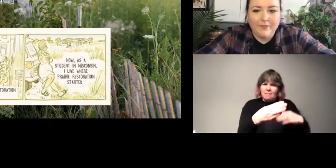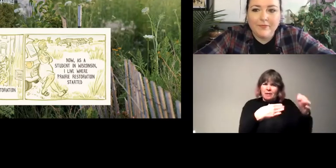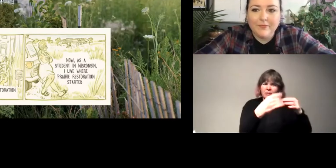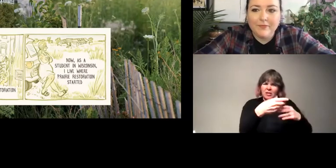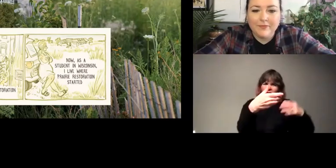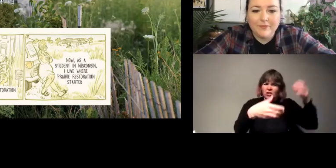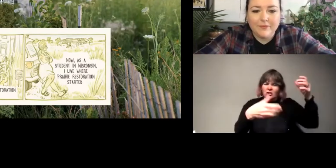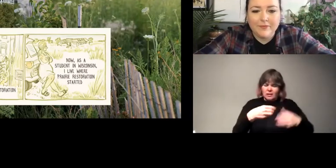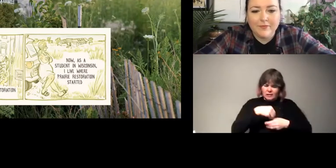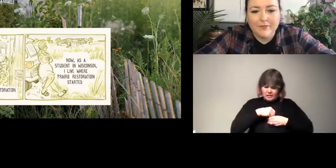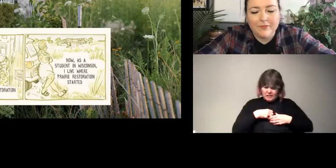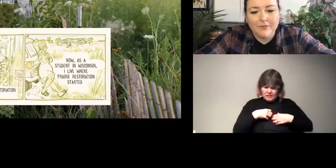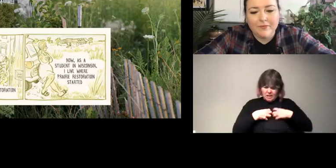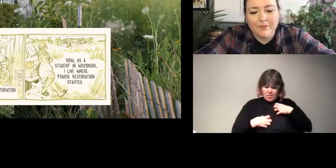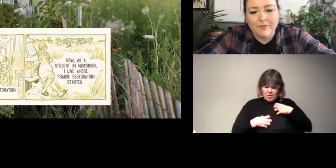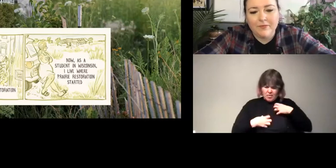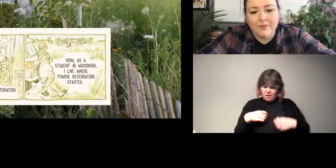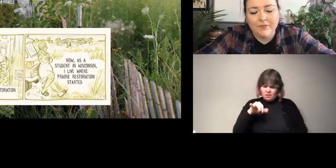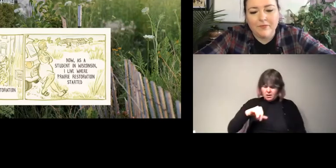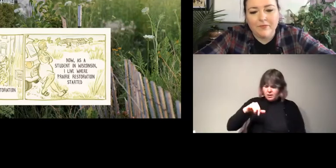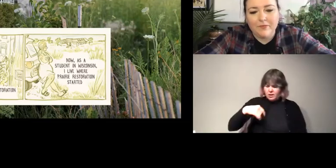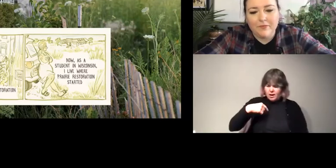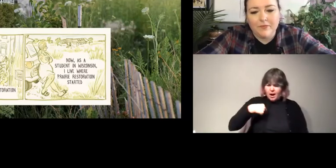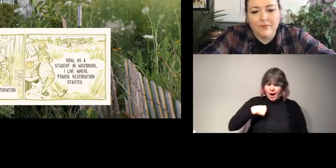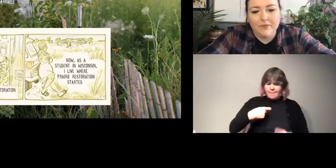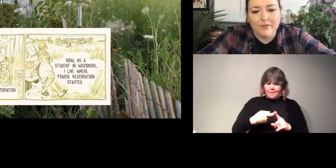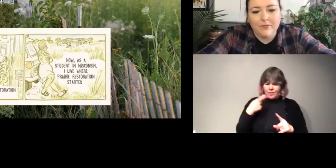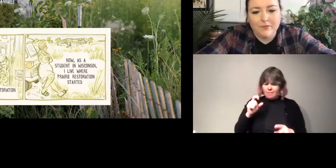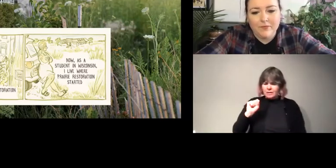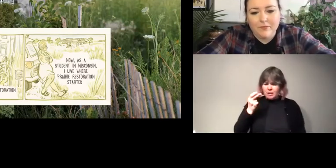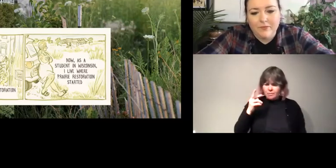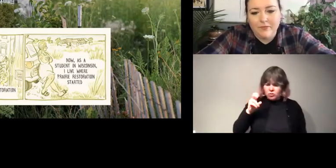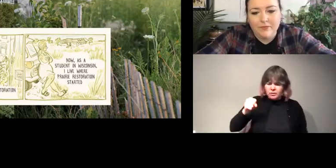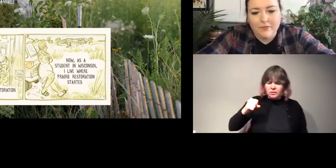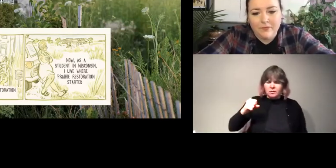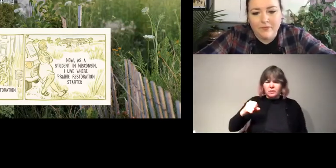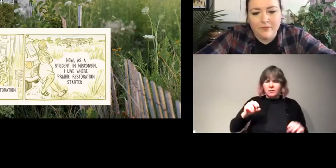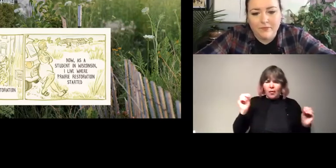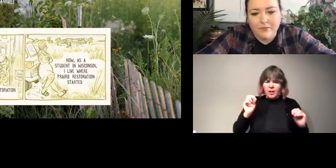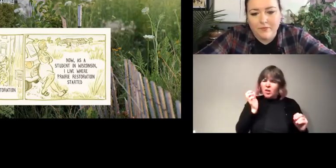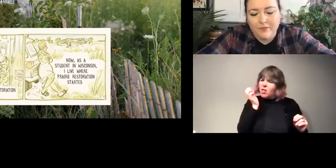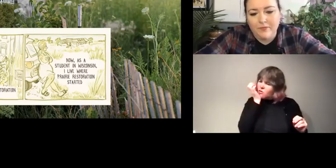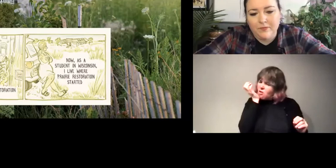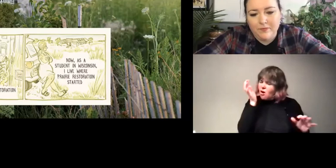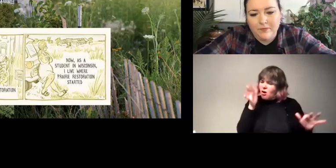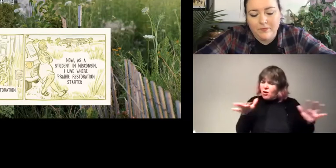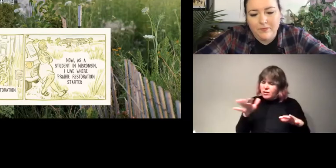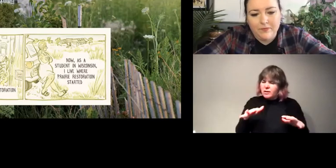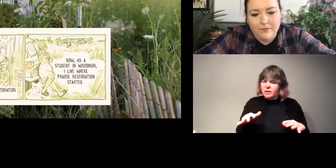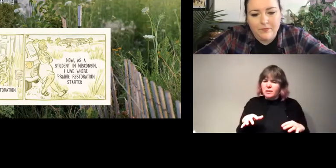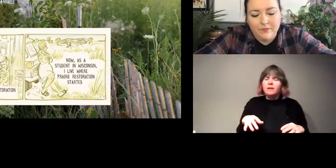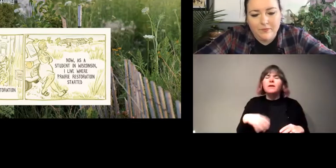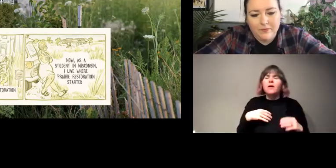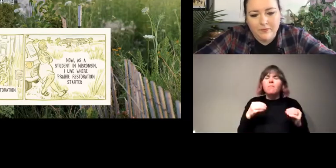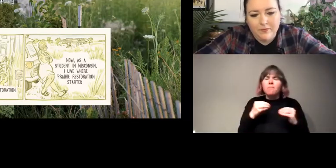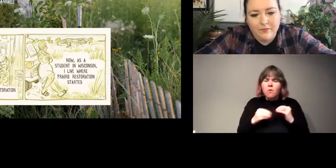being like, oh my God, I really am just from the suburbs. There's nothing there besides lawn. But the more time I spent working